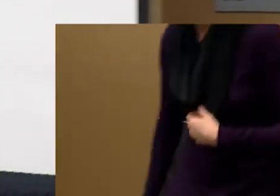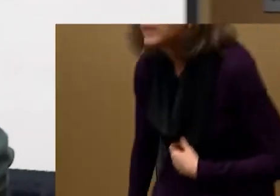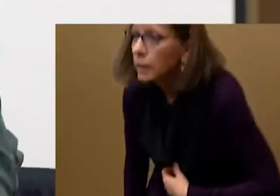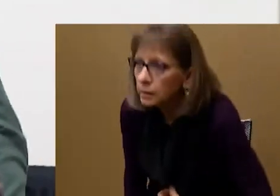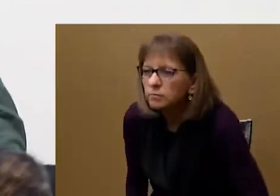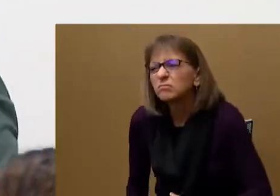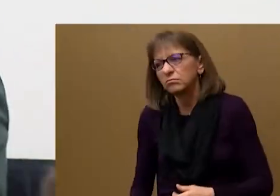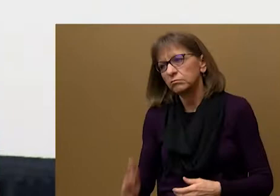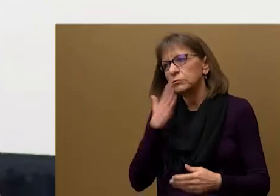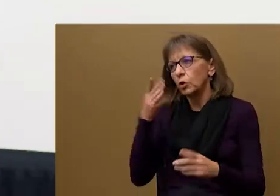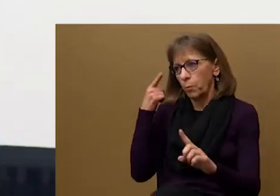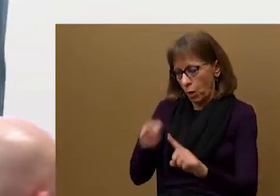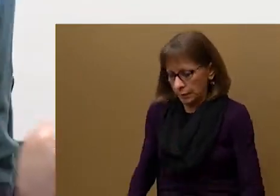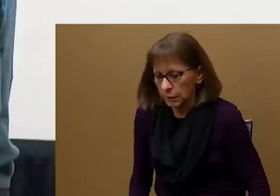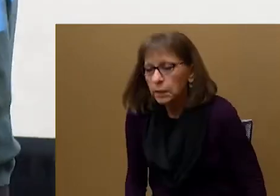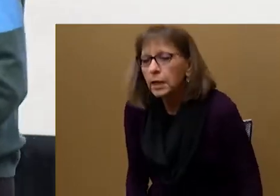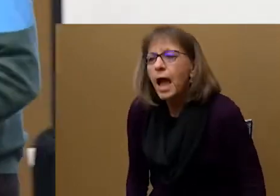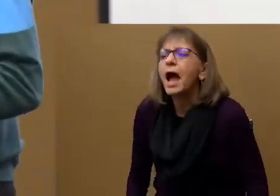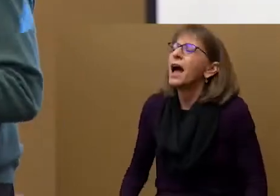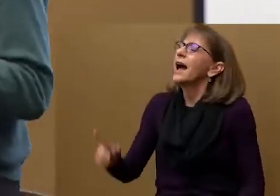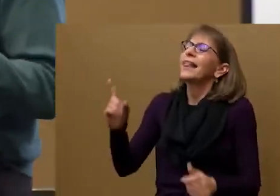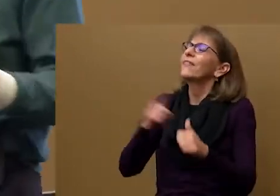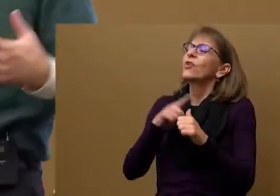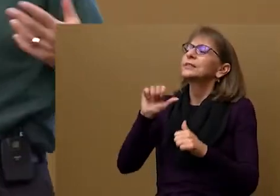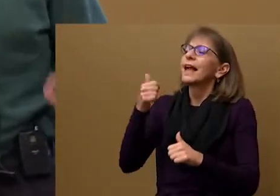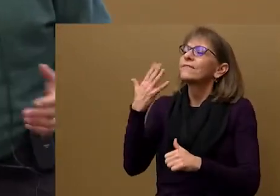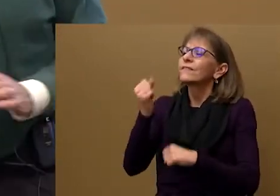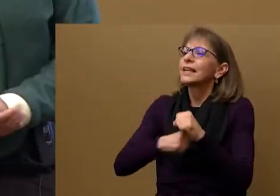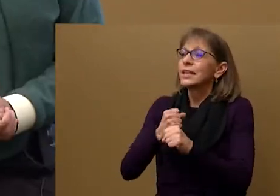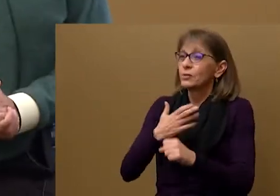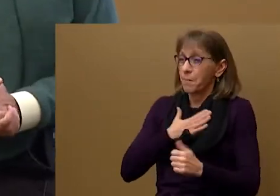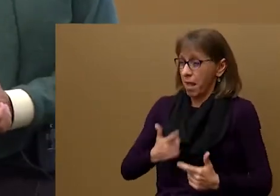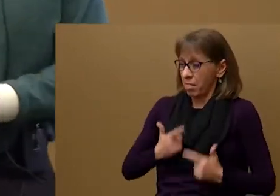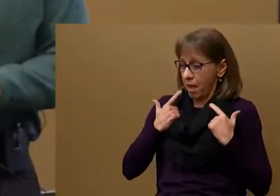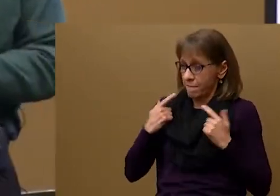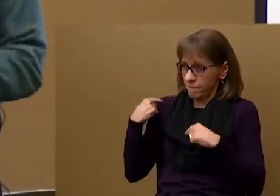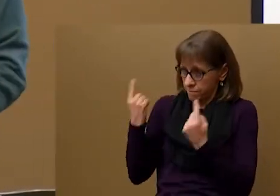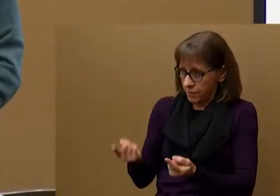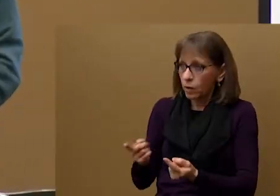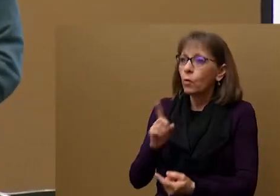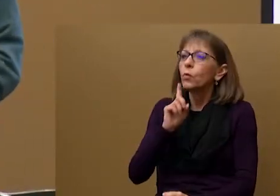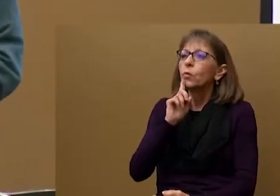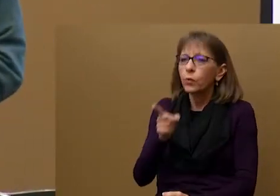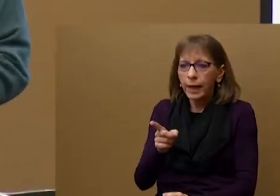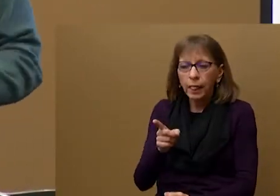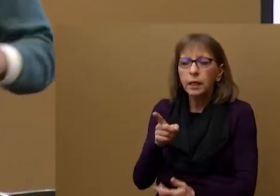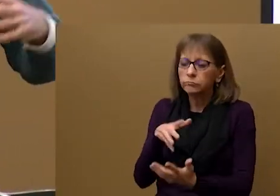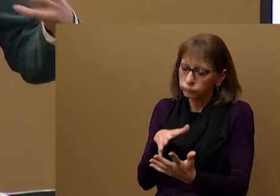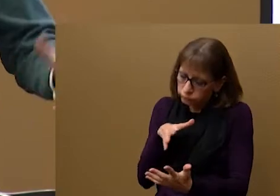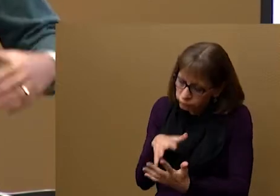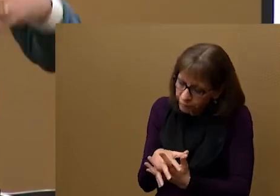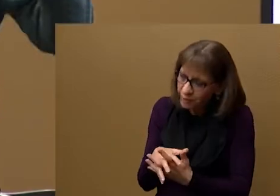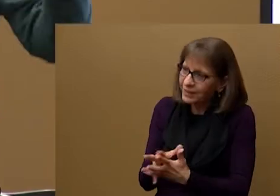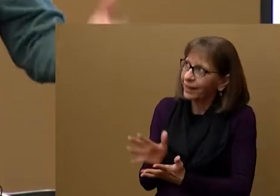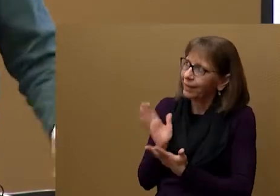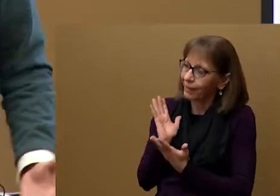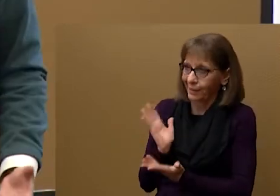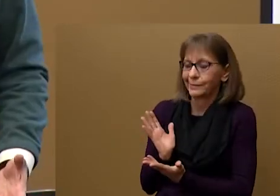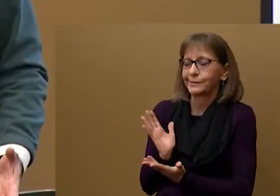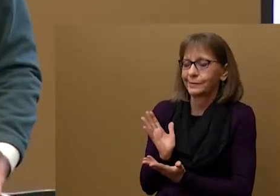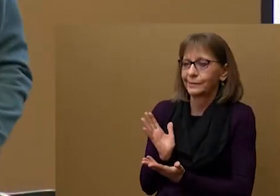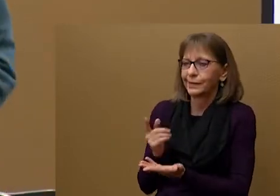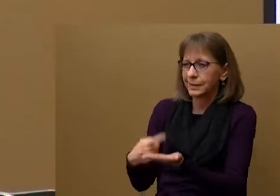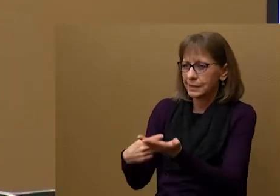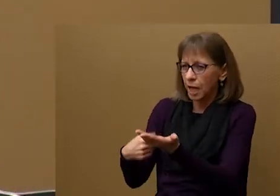points. And so the first 10, 15 years of my life was really immersed